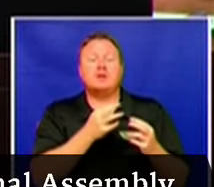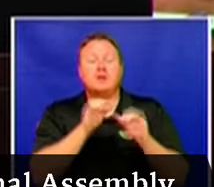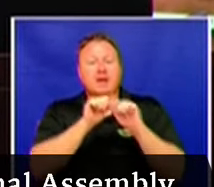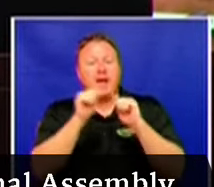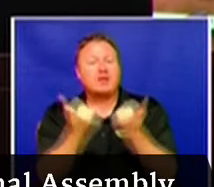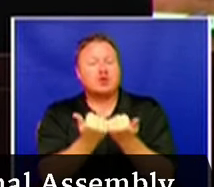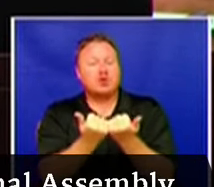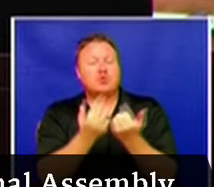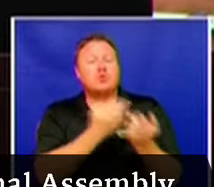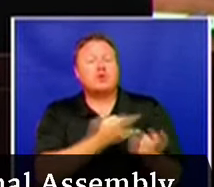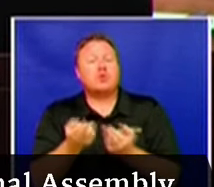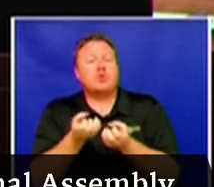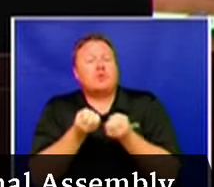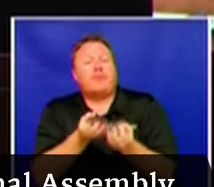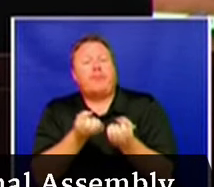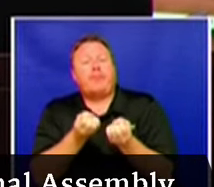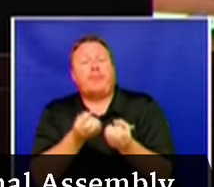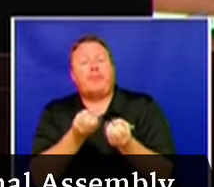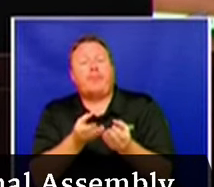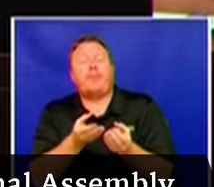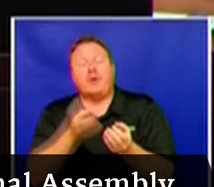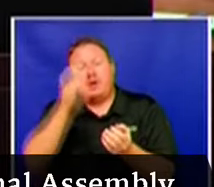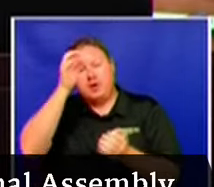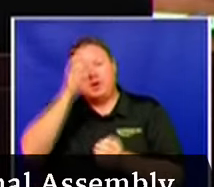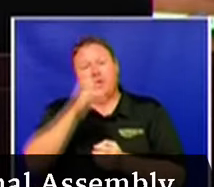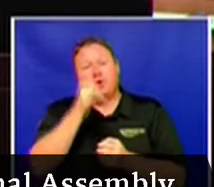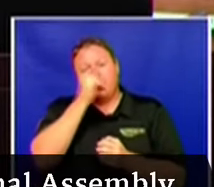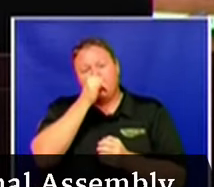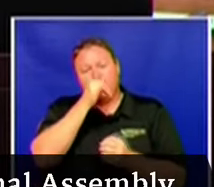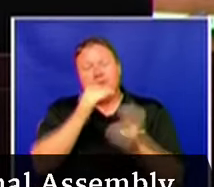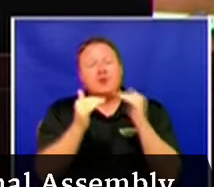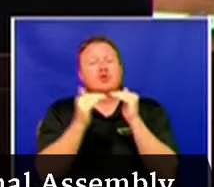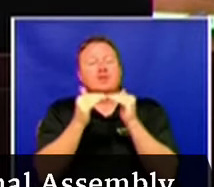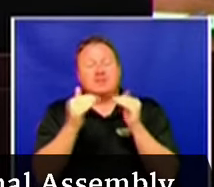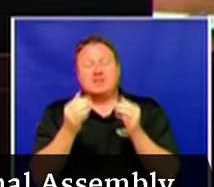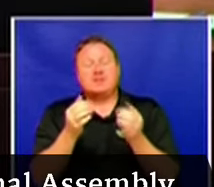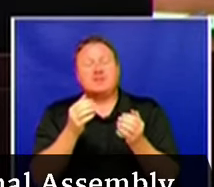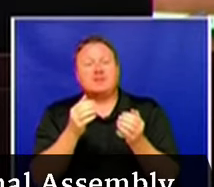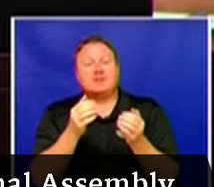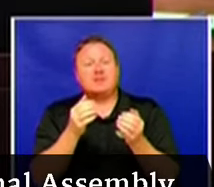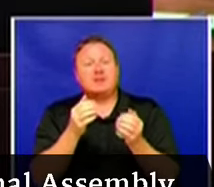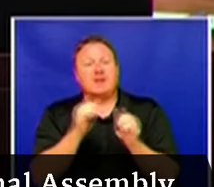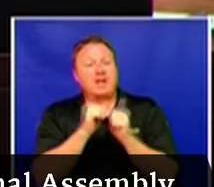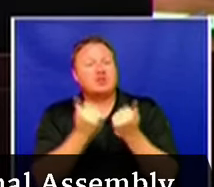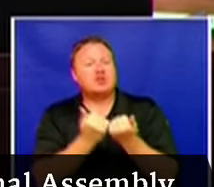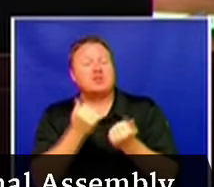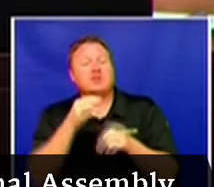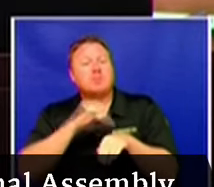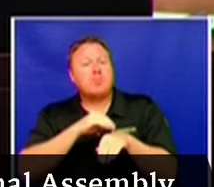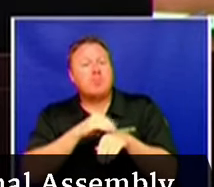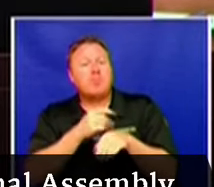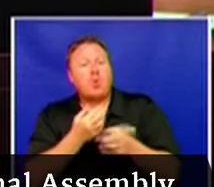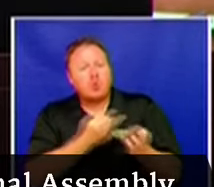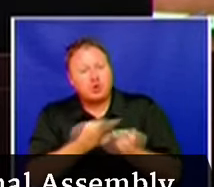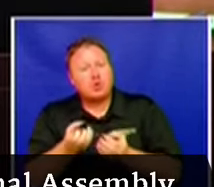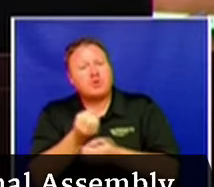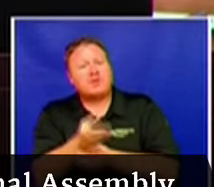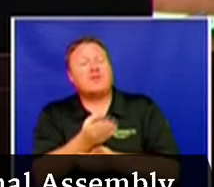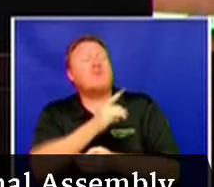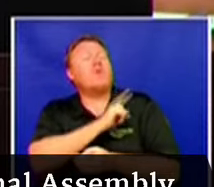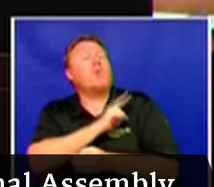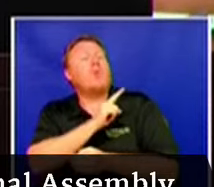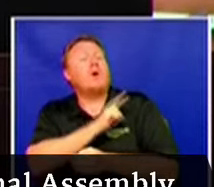agencies, criminal justice agencies, even more. Because when they do their